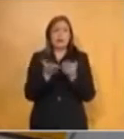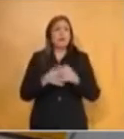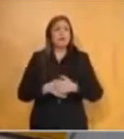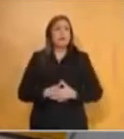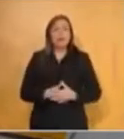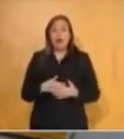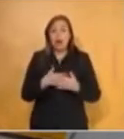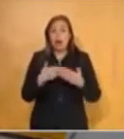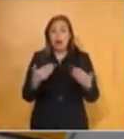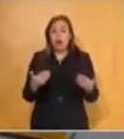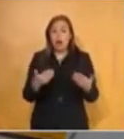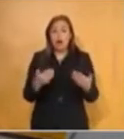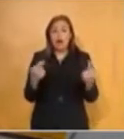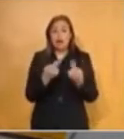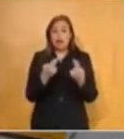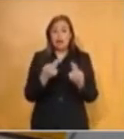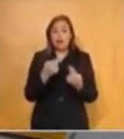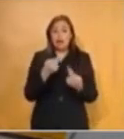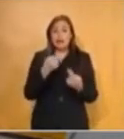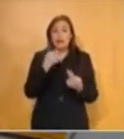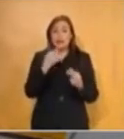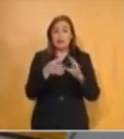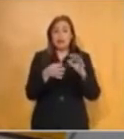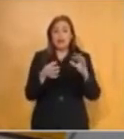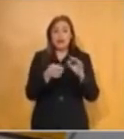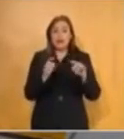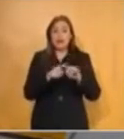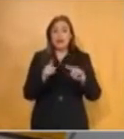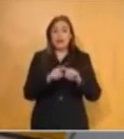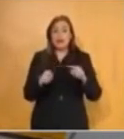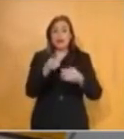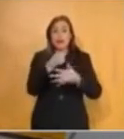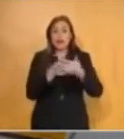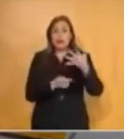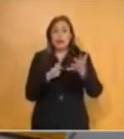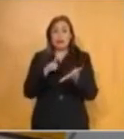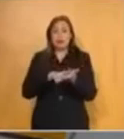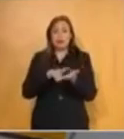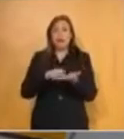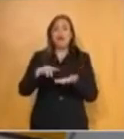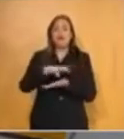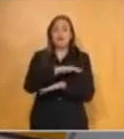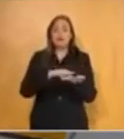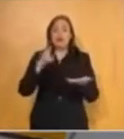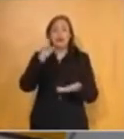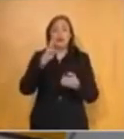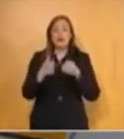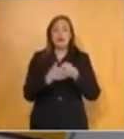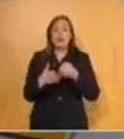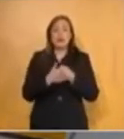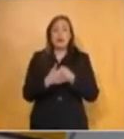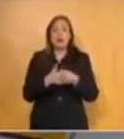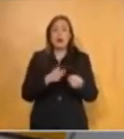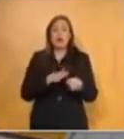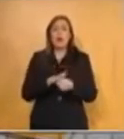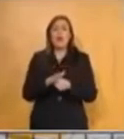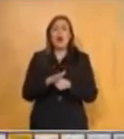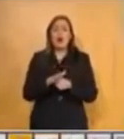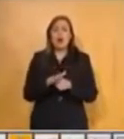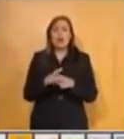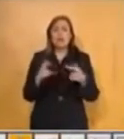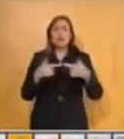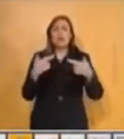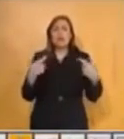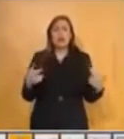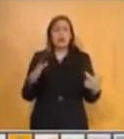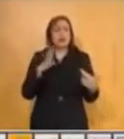that we have talked about the social values, let's see the next. Which is the relation between the